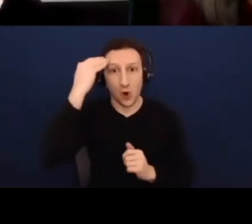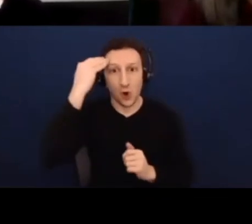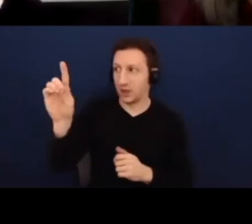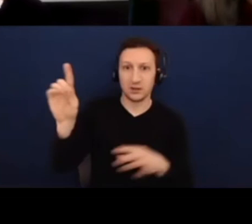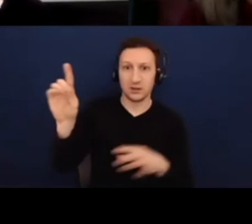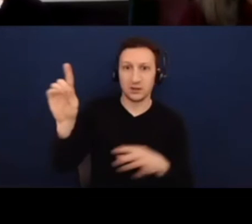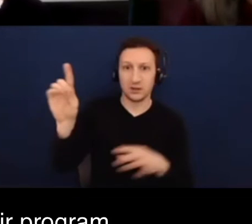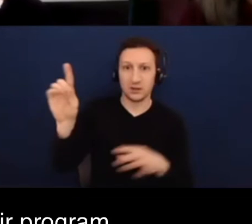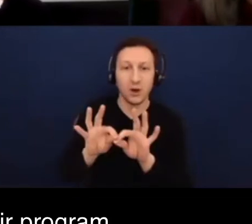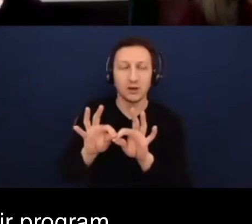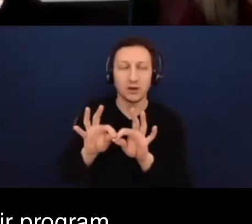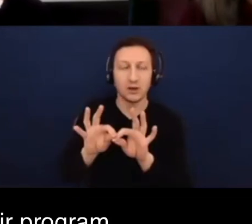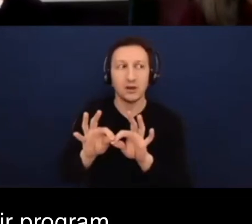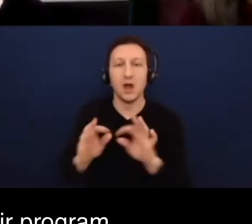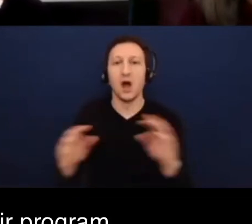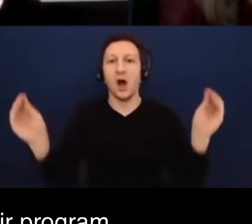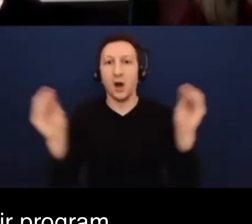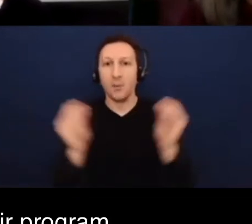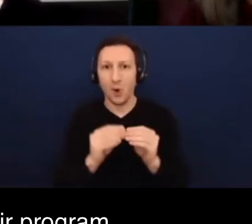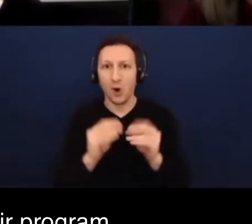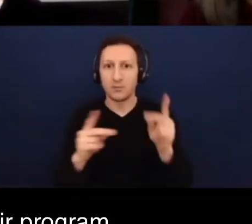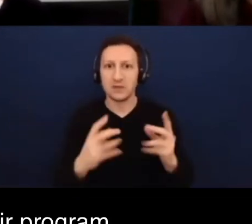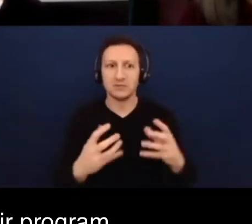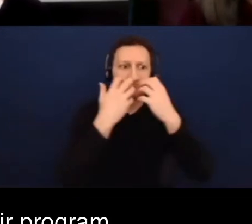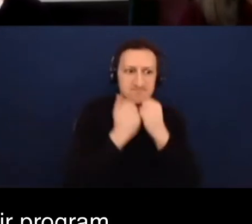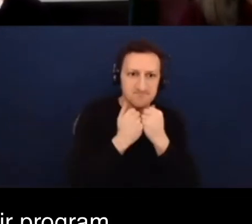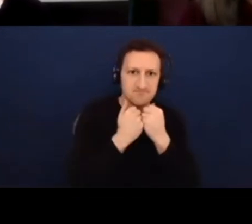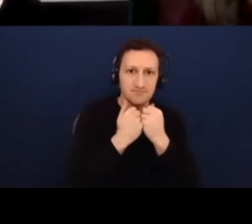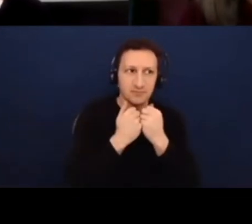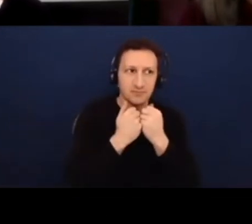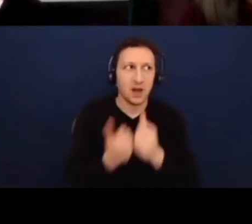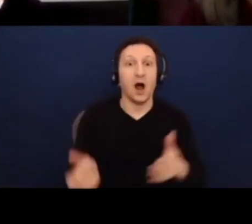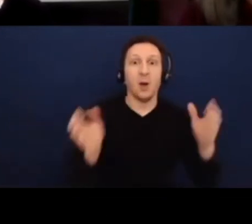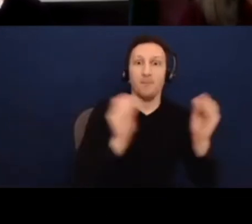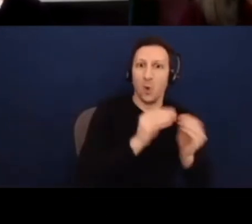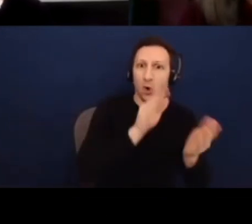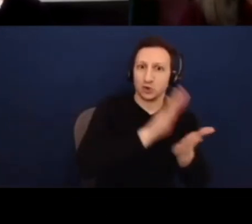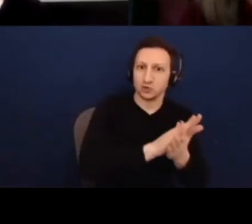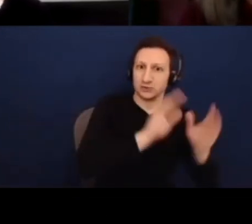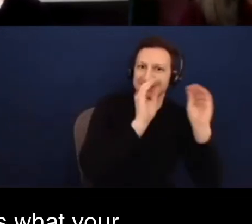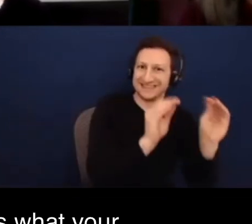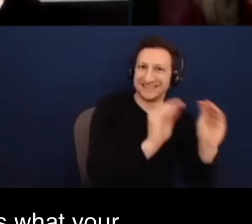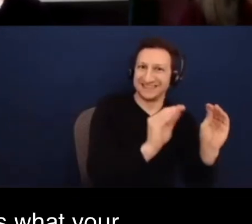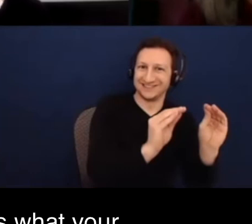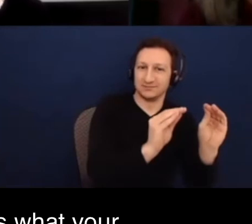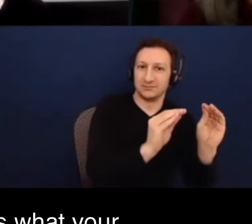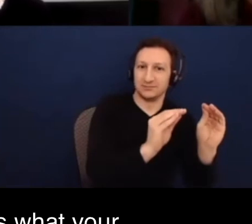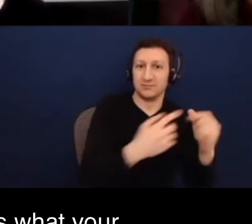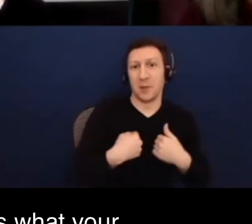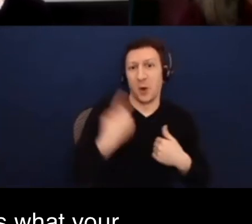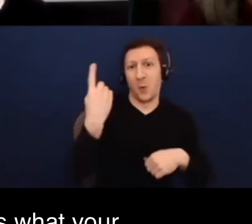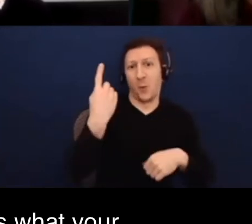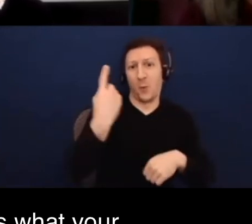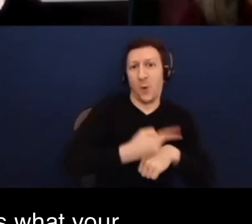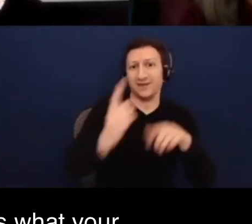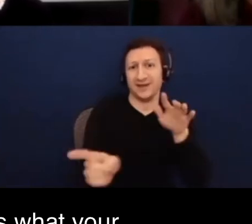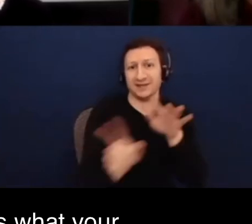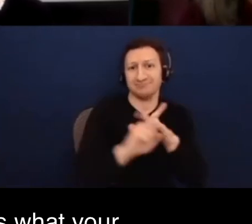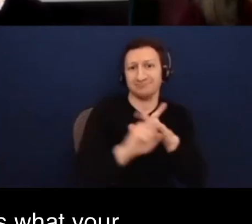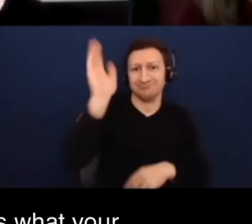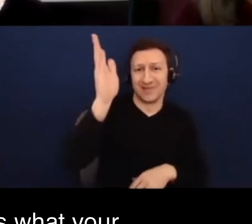then consider this as part of their program somewhere in there, other than just a guest lecture. But I'm curious, you know, what your thoughts are